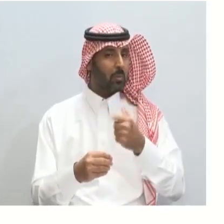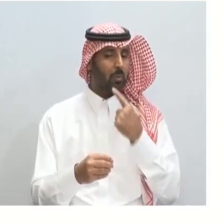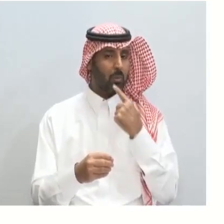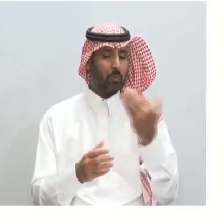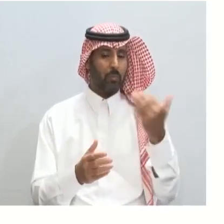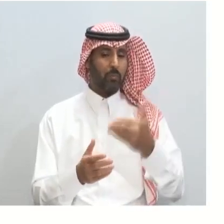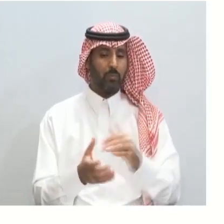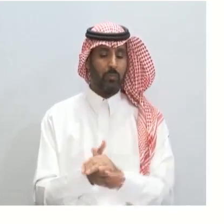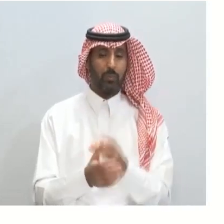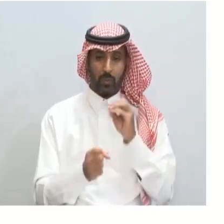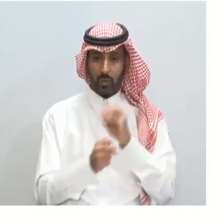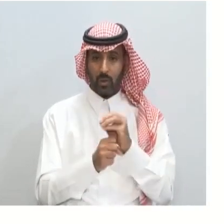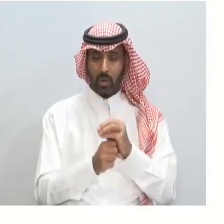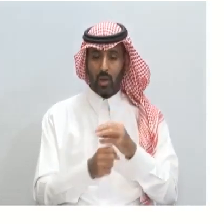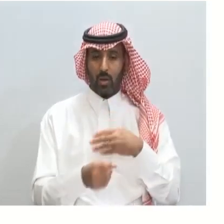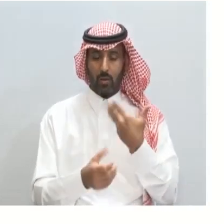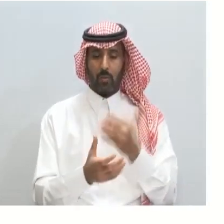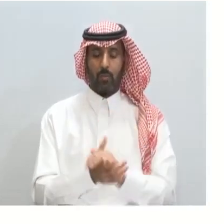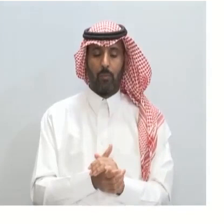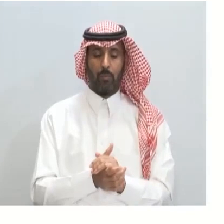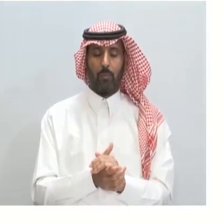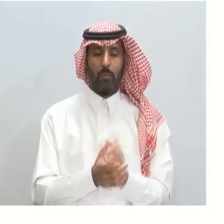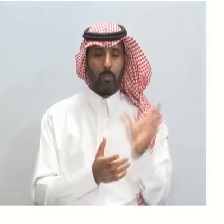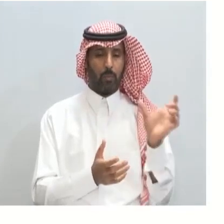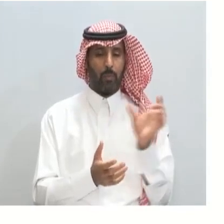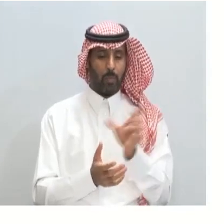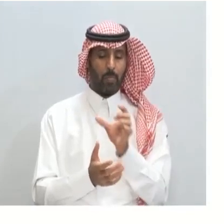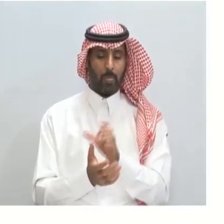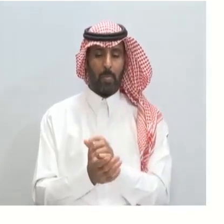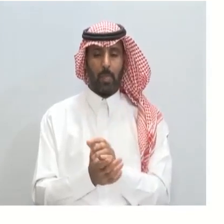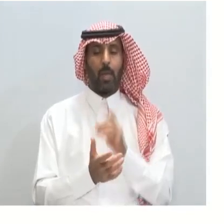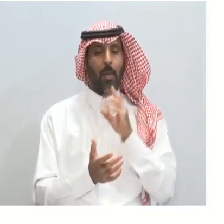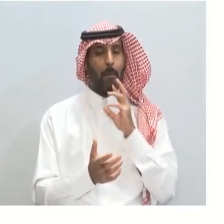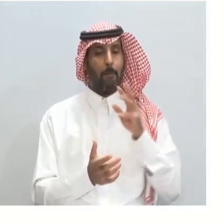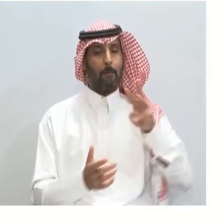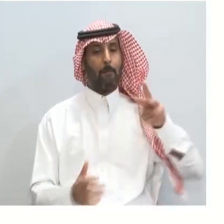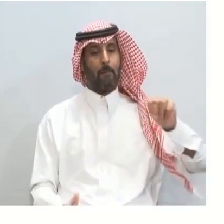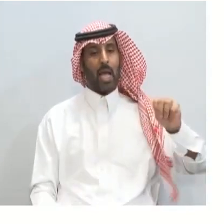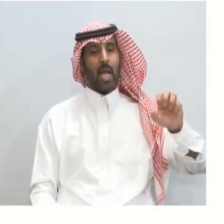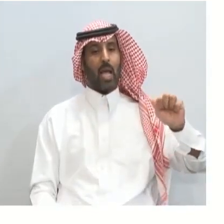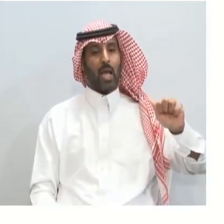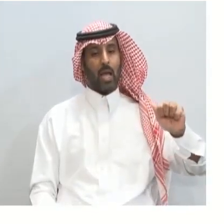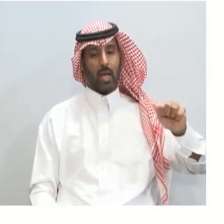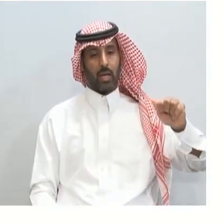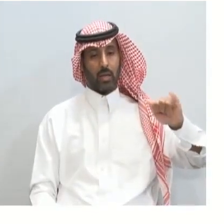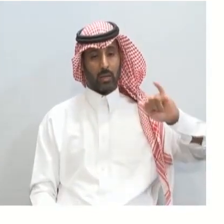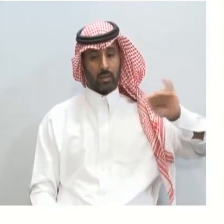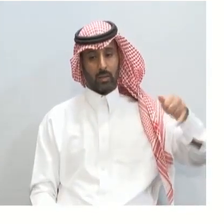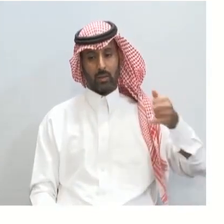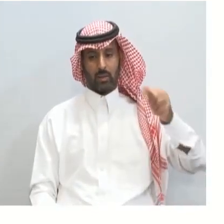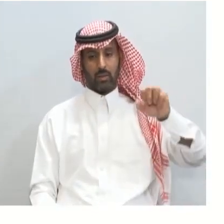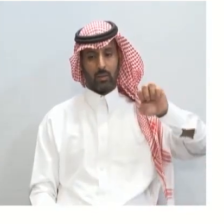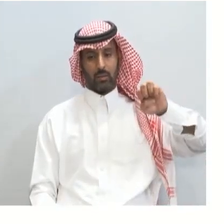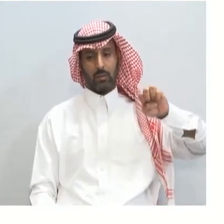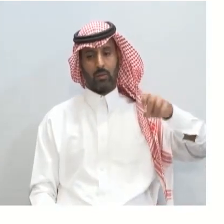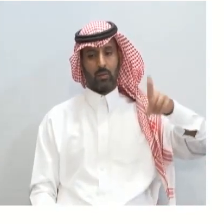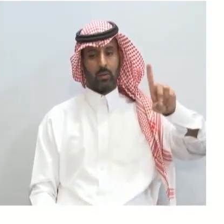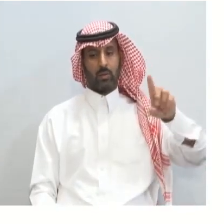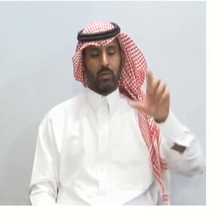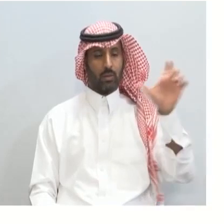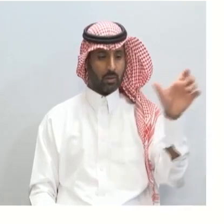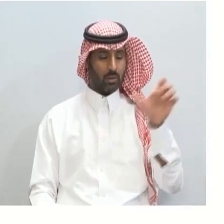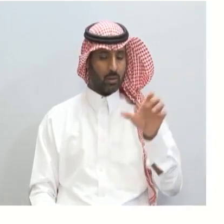an opinion. Which expression does Majid use to introduce his opinions. So